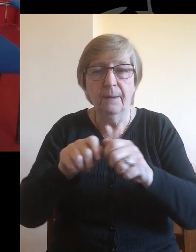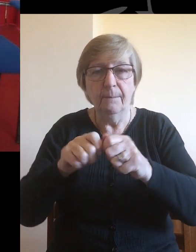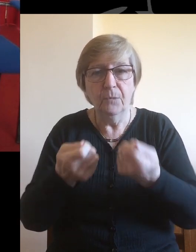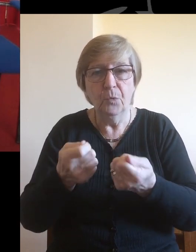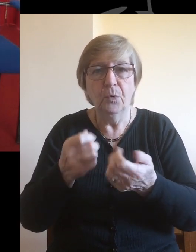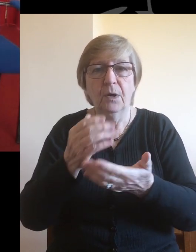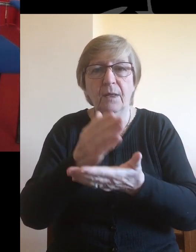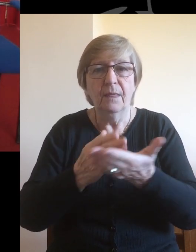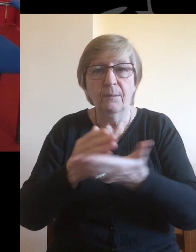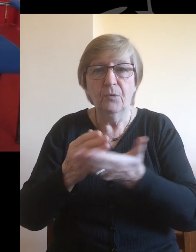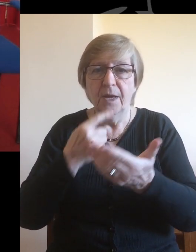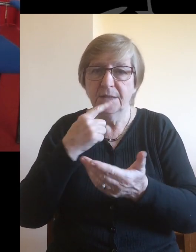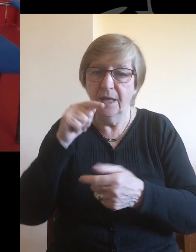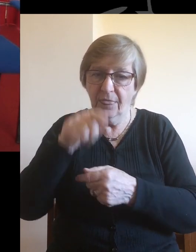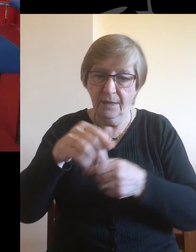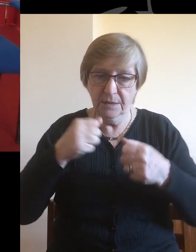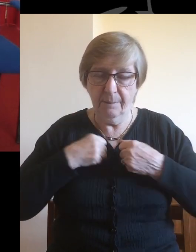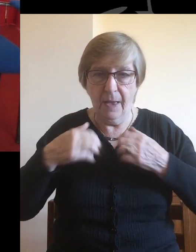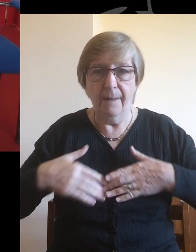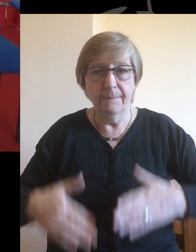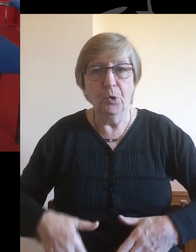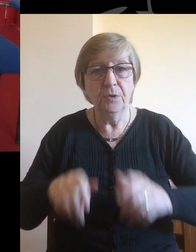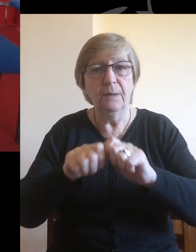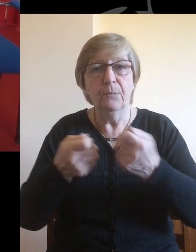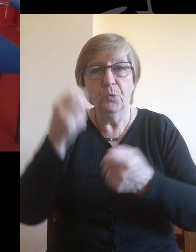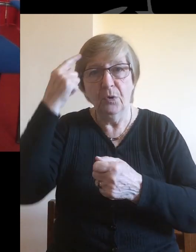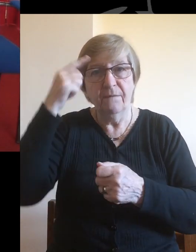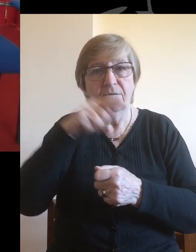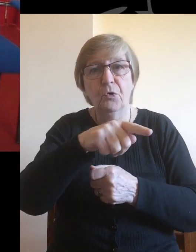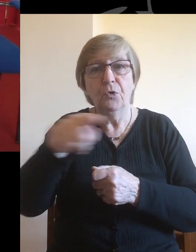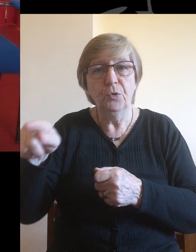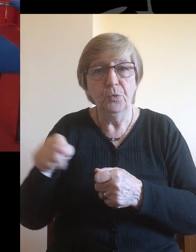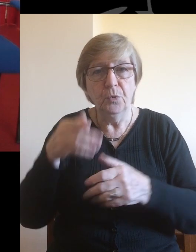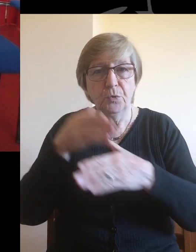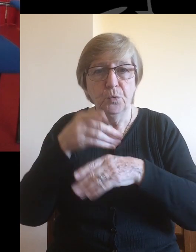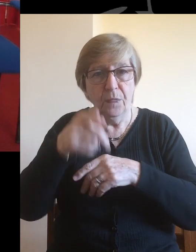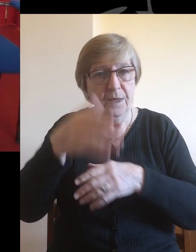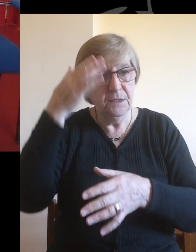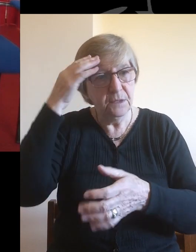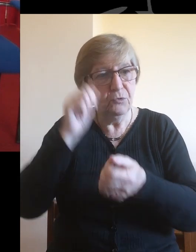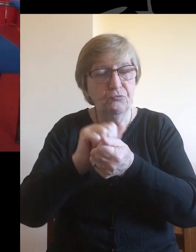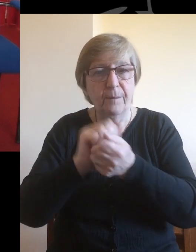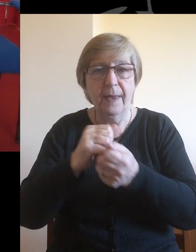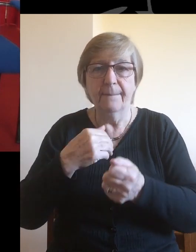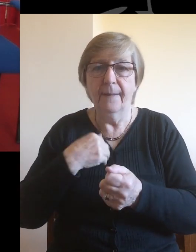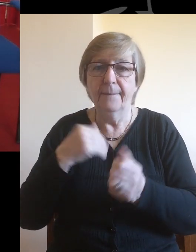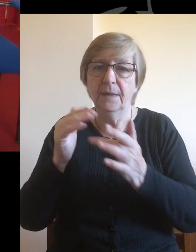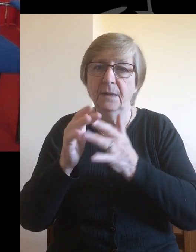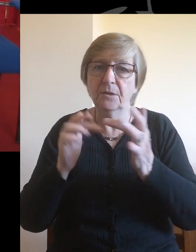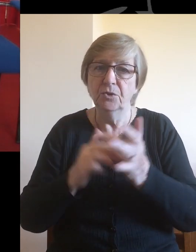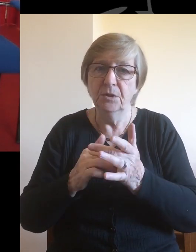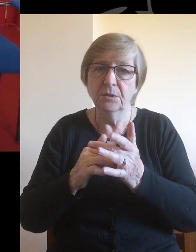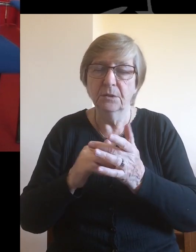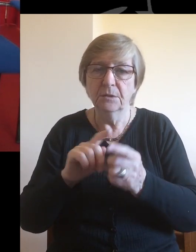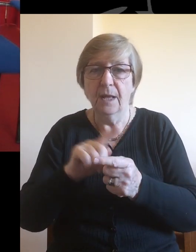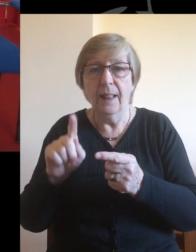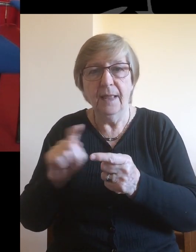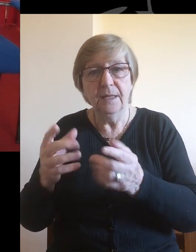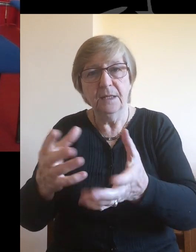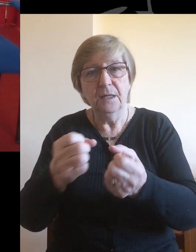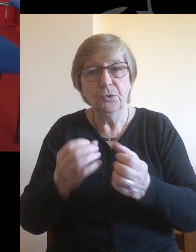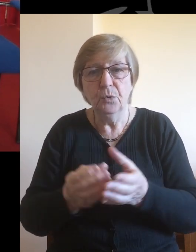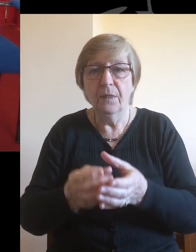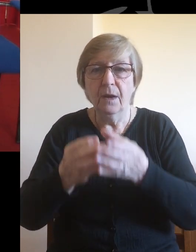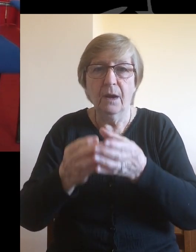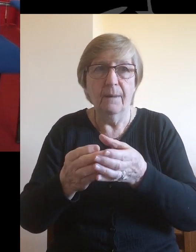said, "This is my body, it's being broken for you. Do this remembering me." And later he took the cup and he said, "This